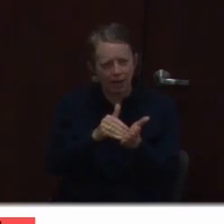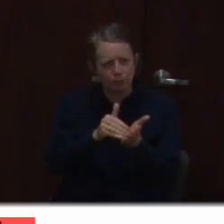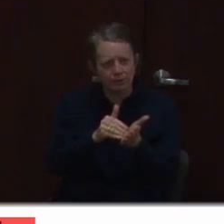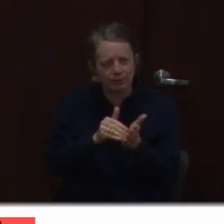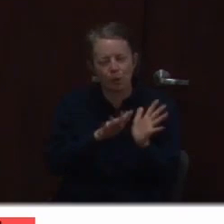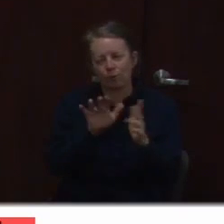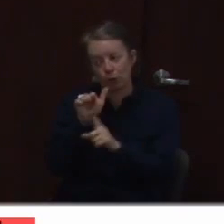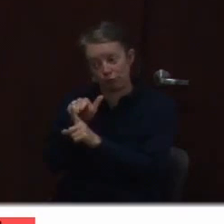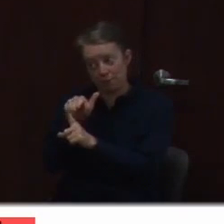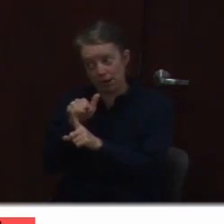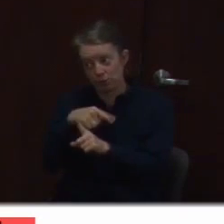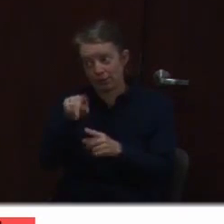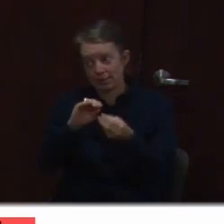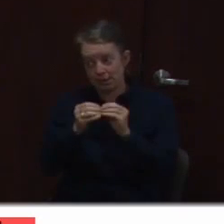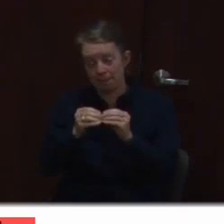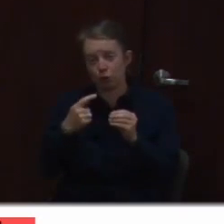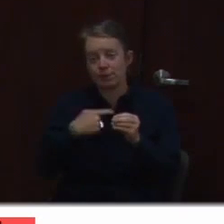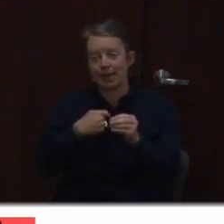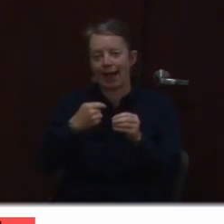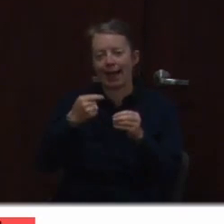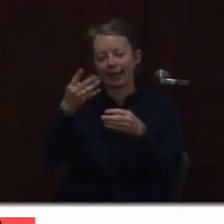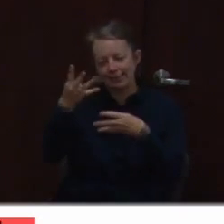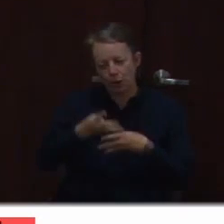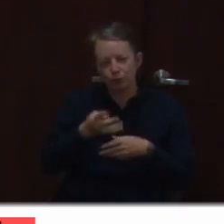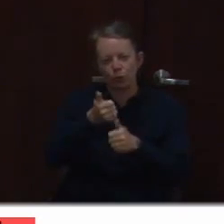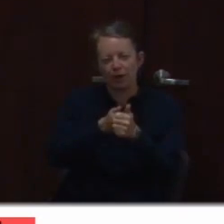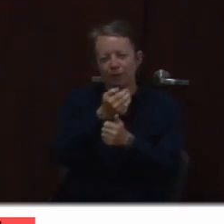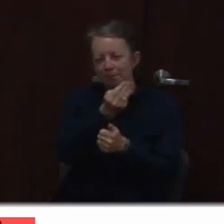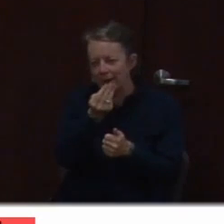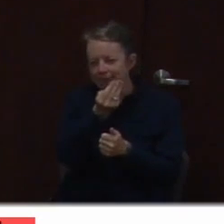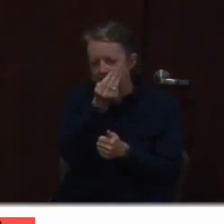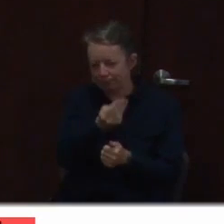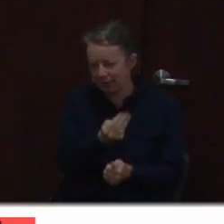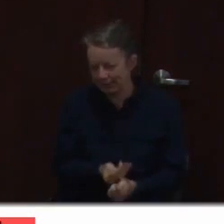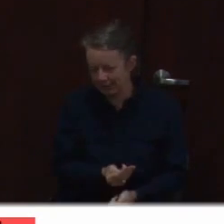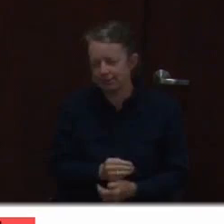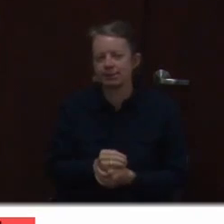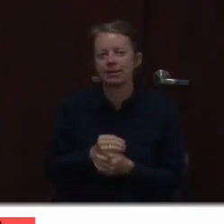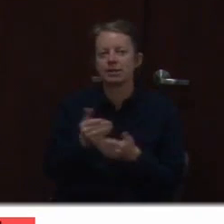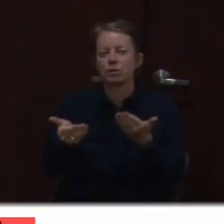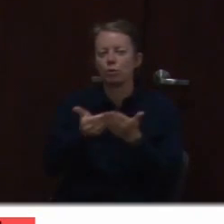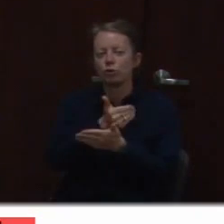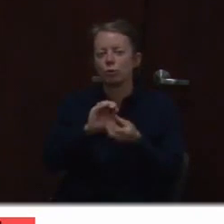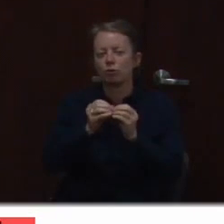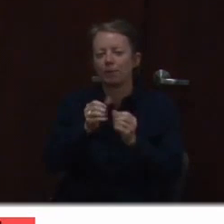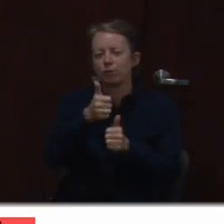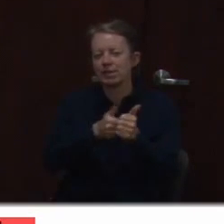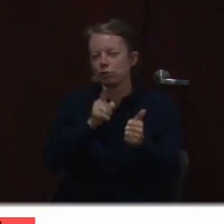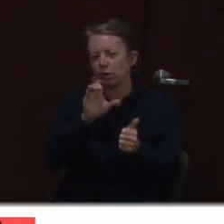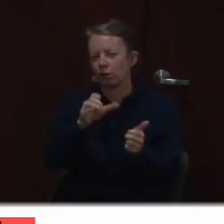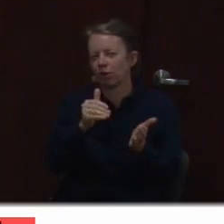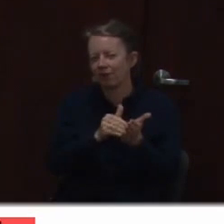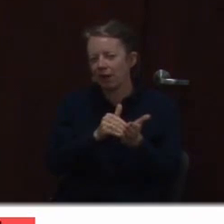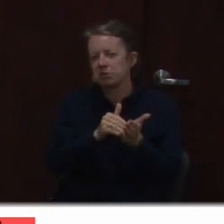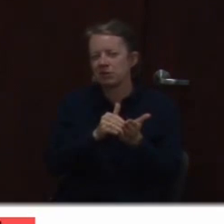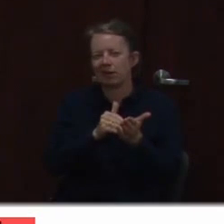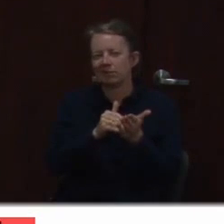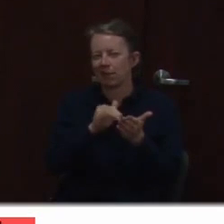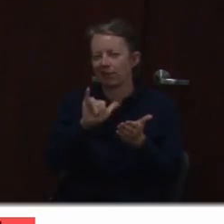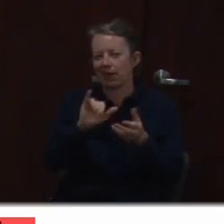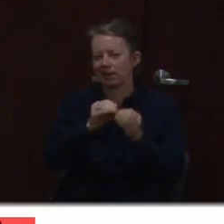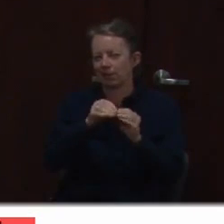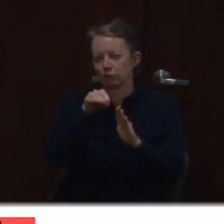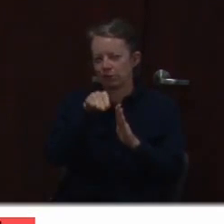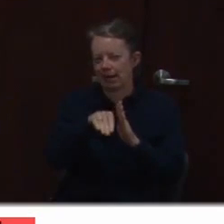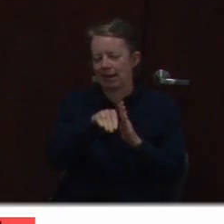every Monday for you all, so it's from week to week. The new cases per 100,000 has fallen steadily over the last couple of weeks,